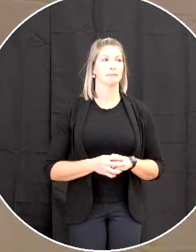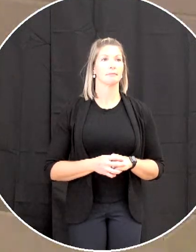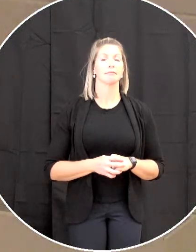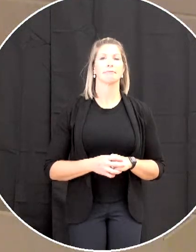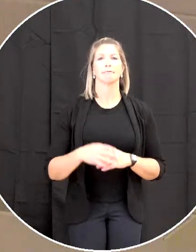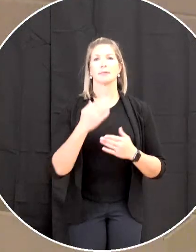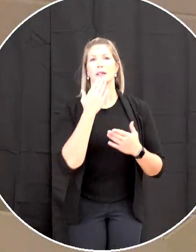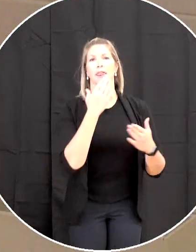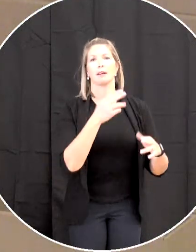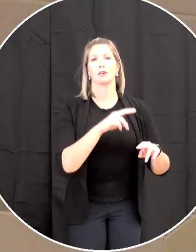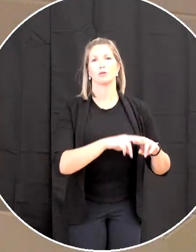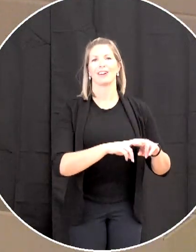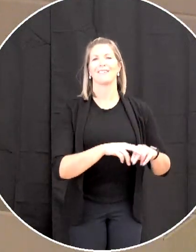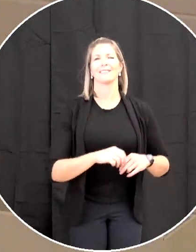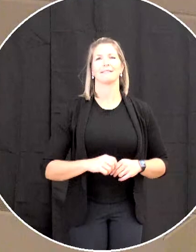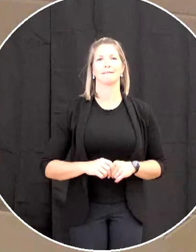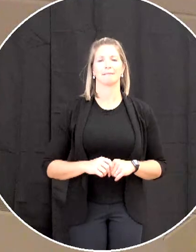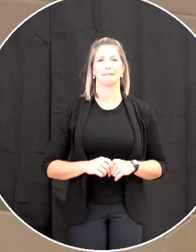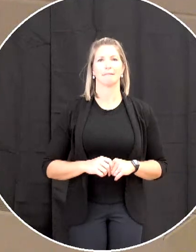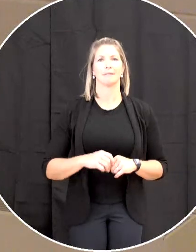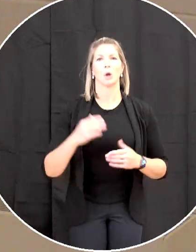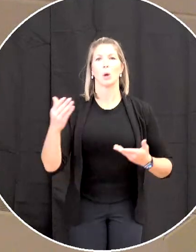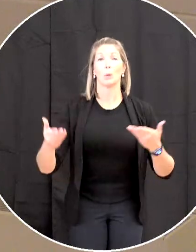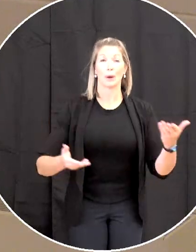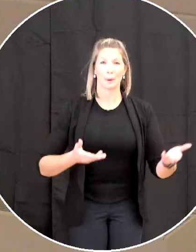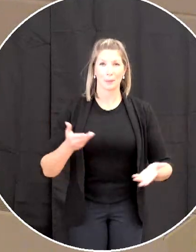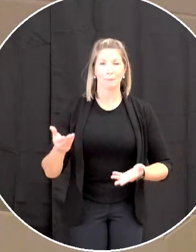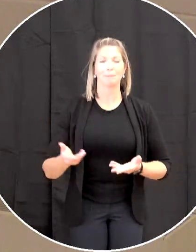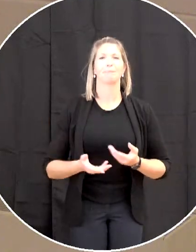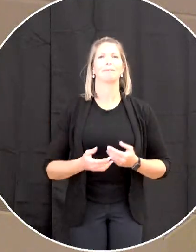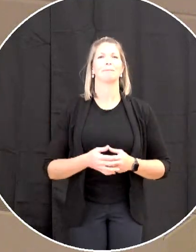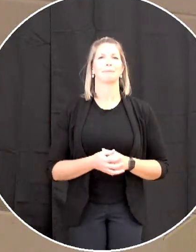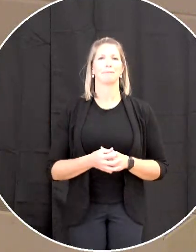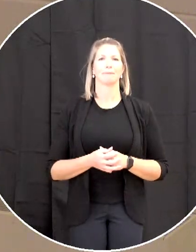Thank you, Chair. Welcome, everybody.